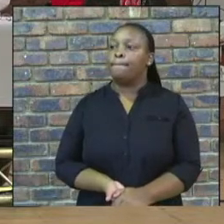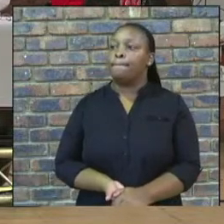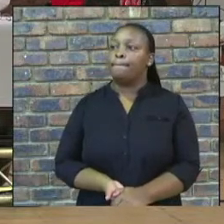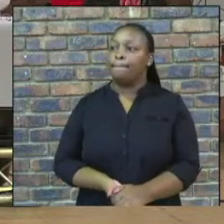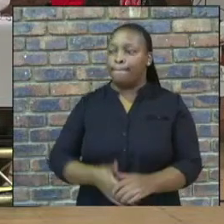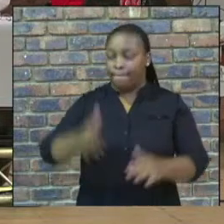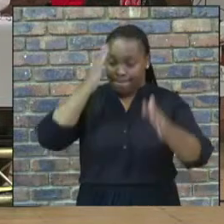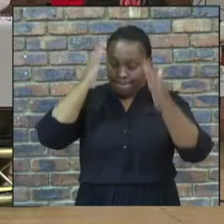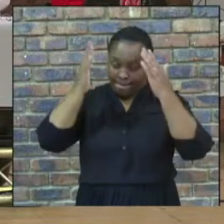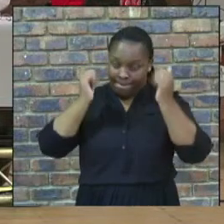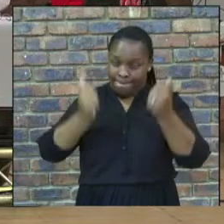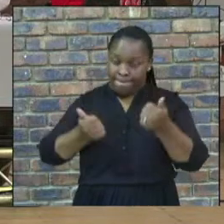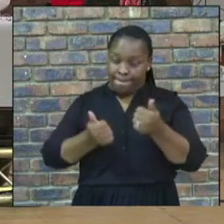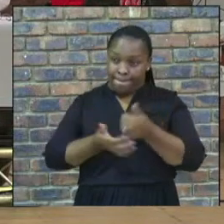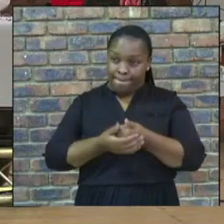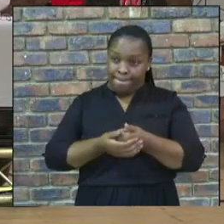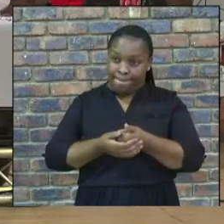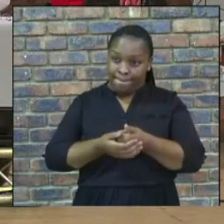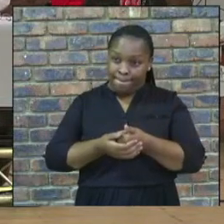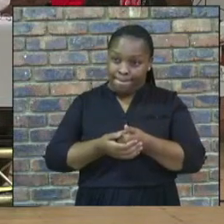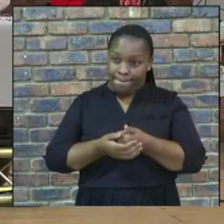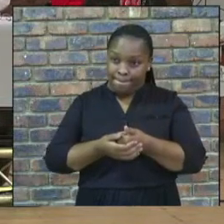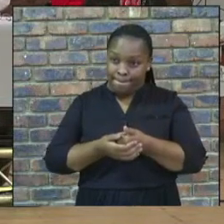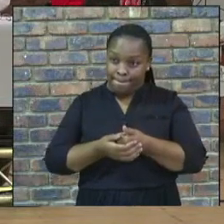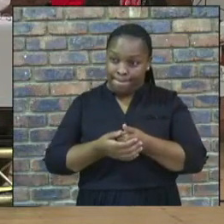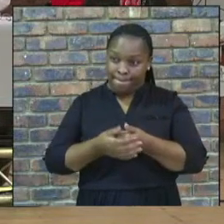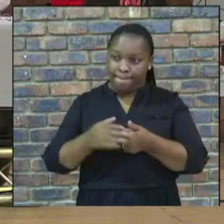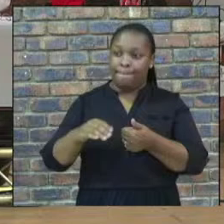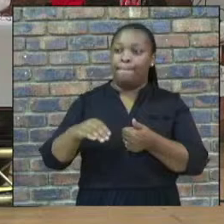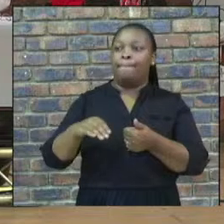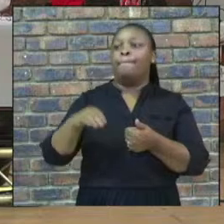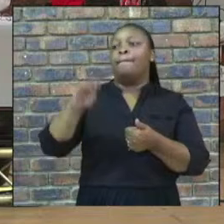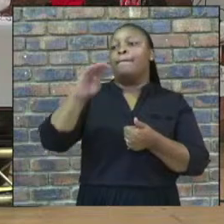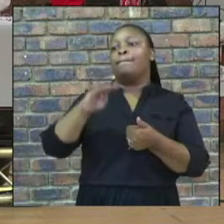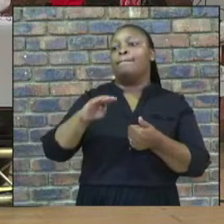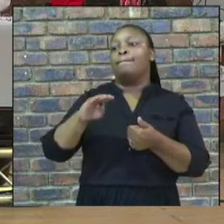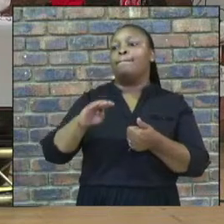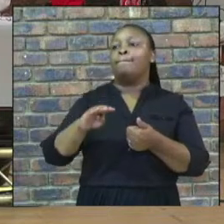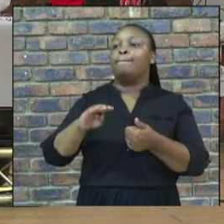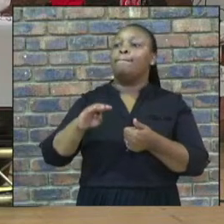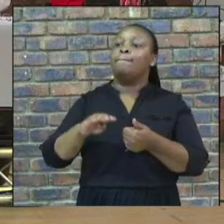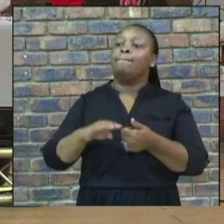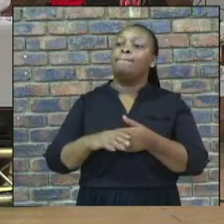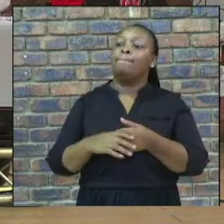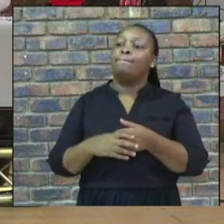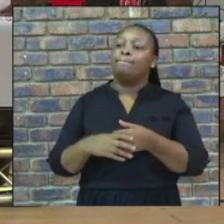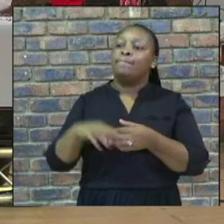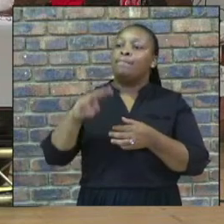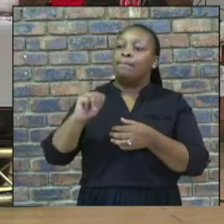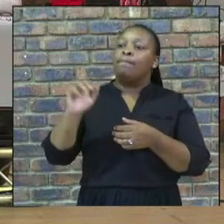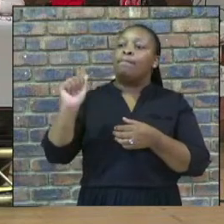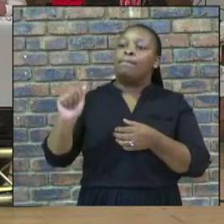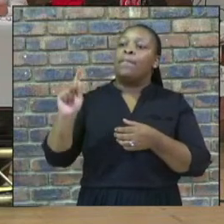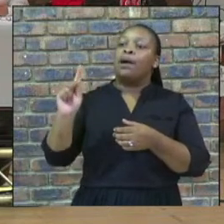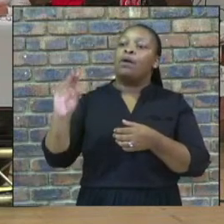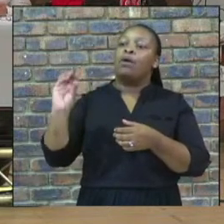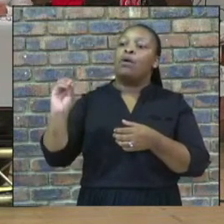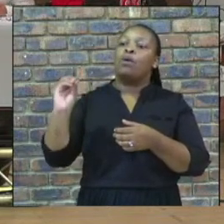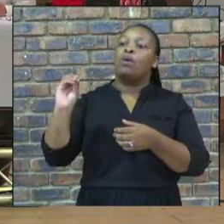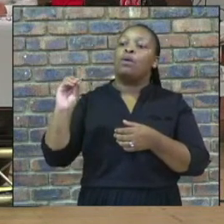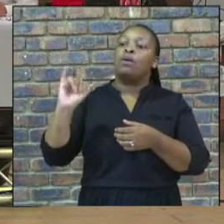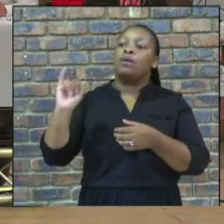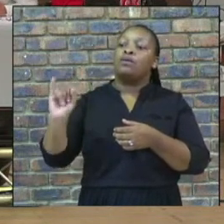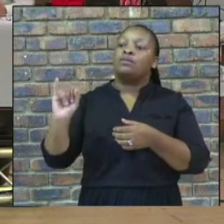Sanbona, mina ngigama nguMakhosonke waKambatha. Ngirepresenta iZBF Zirbekom Business Forum. Ngiphuma eWest